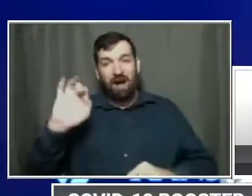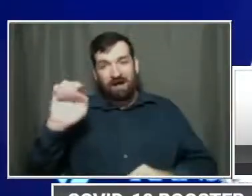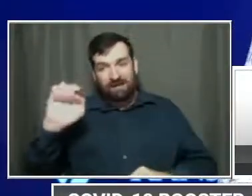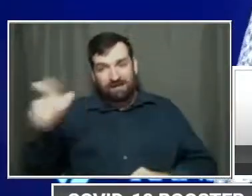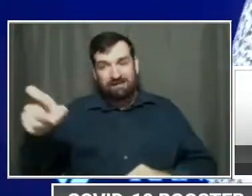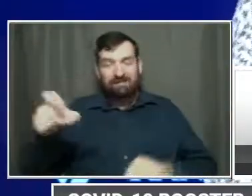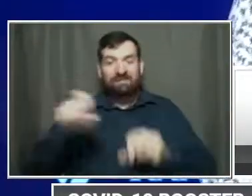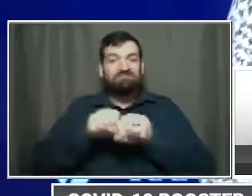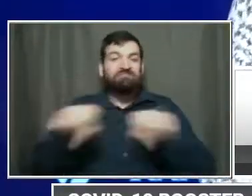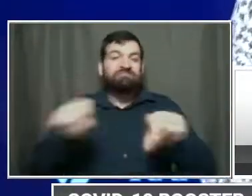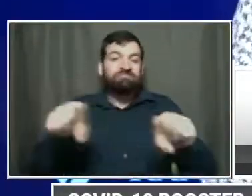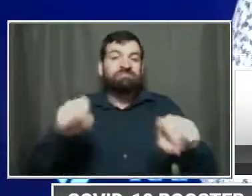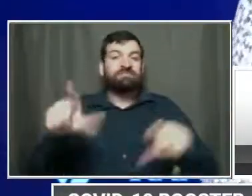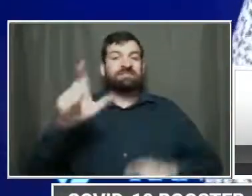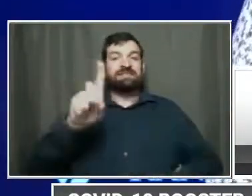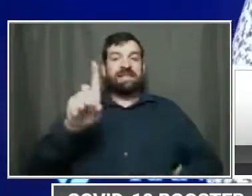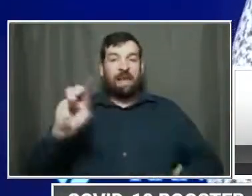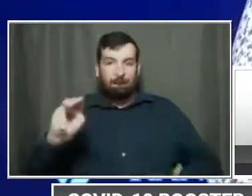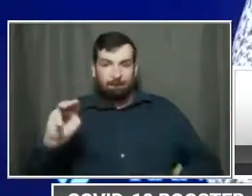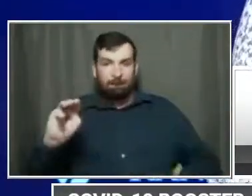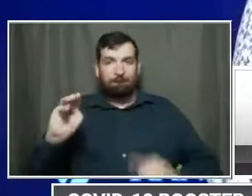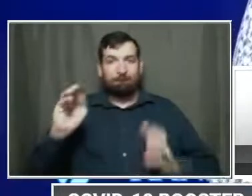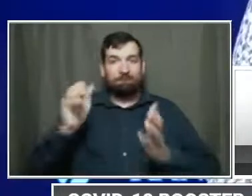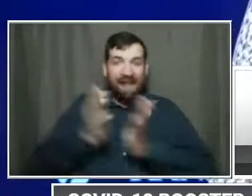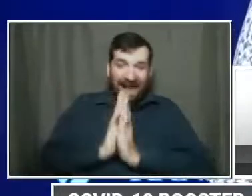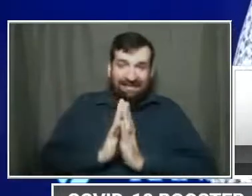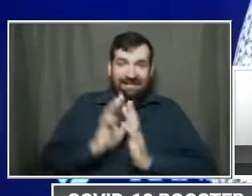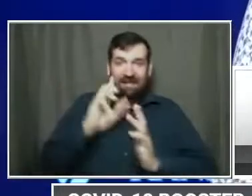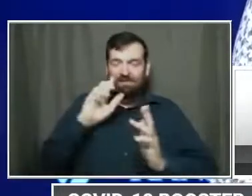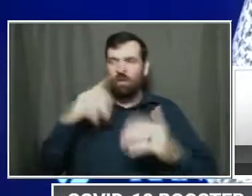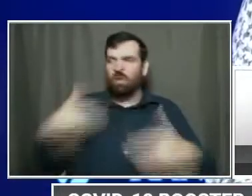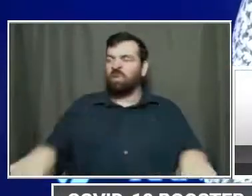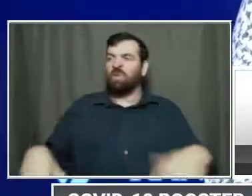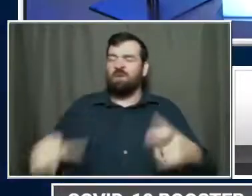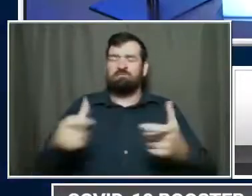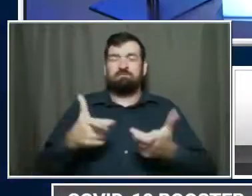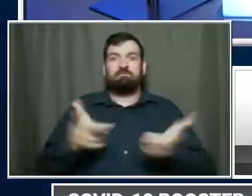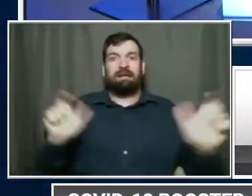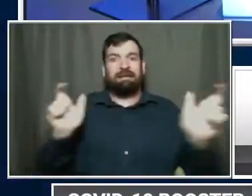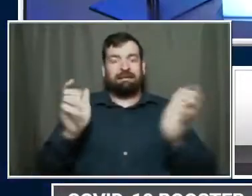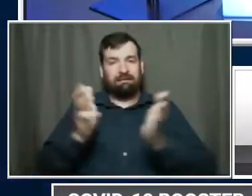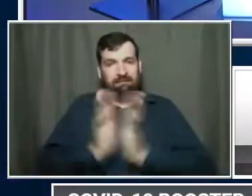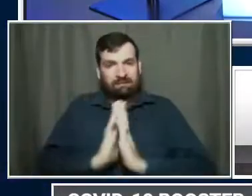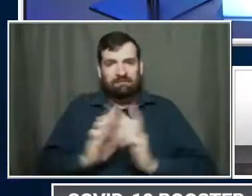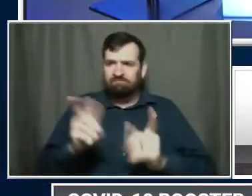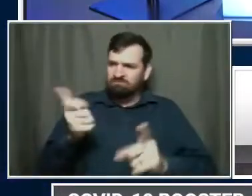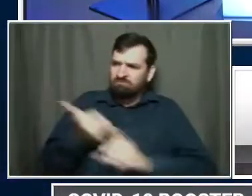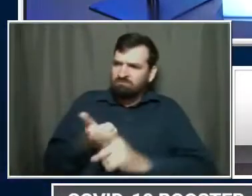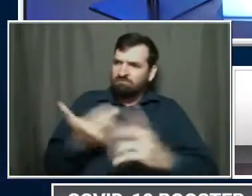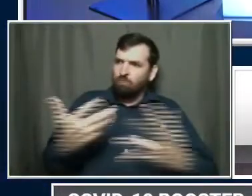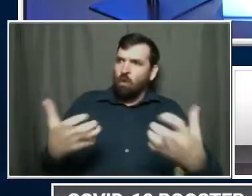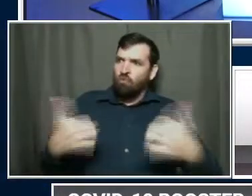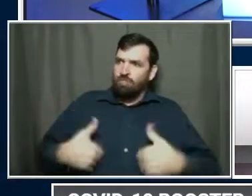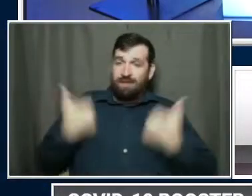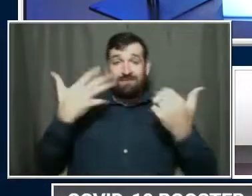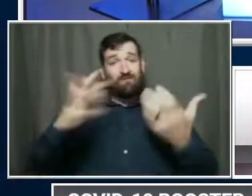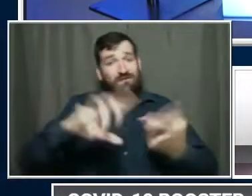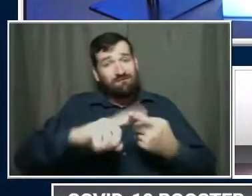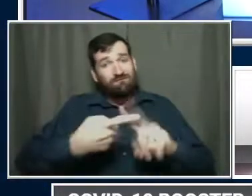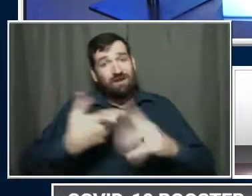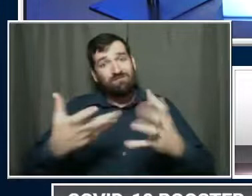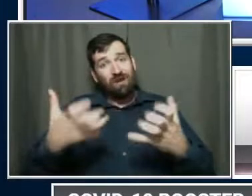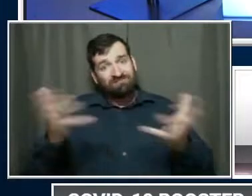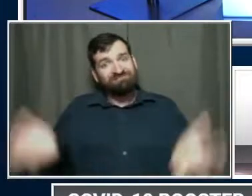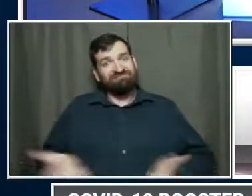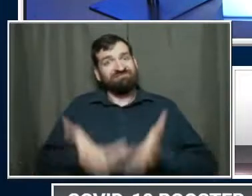they say, asking for this big ask. Well, you had a will to live, and your friends wanted you to be here too, right? And they were willing